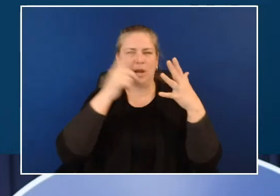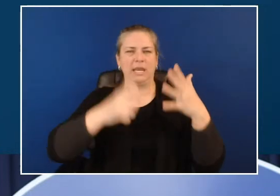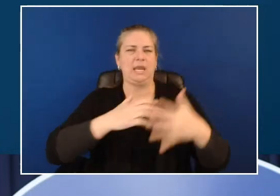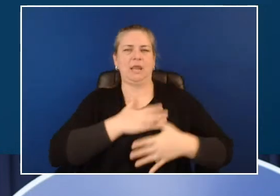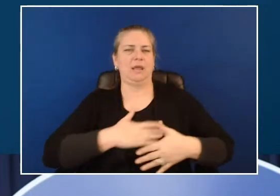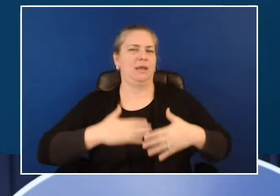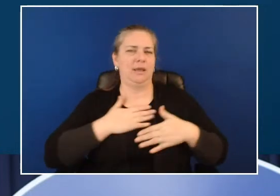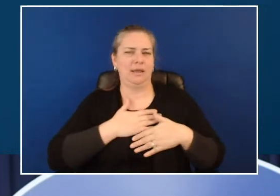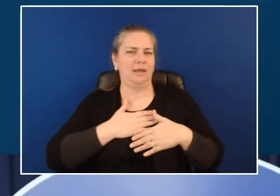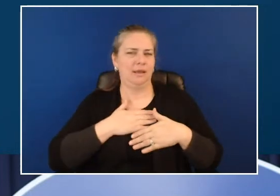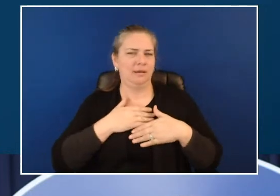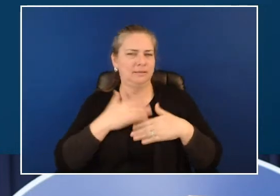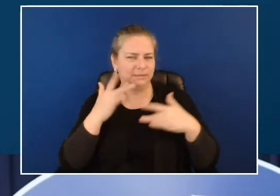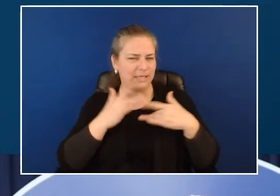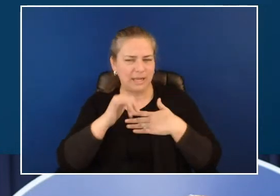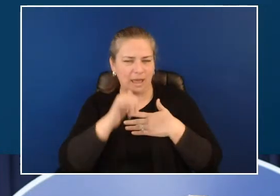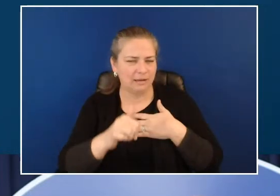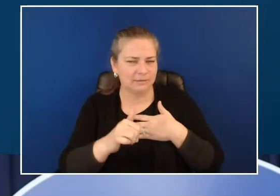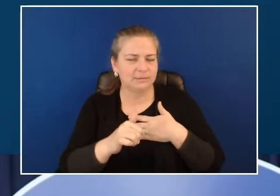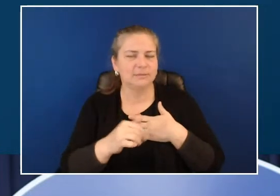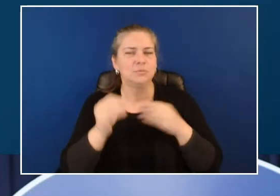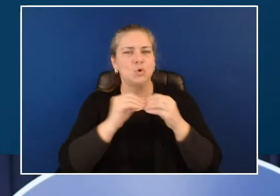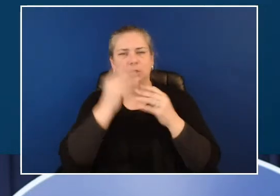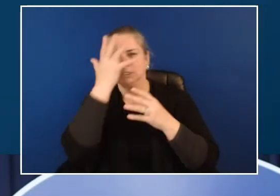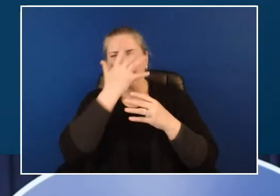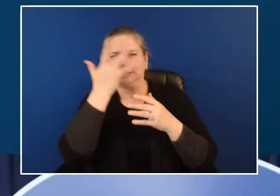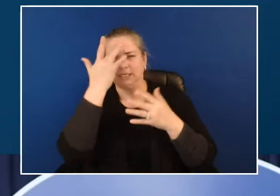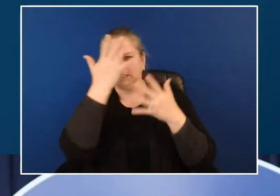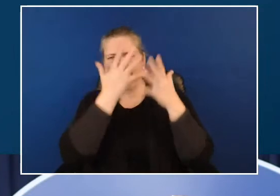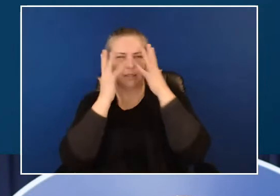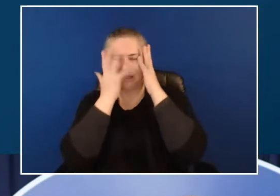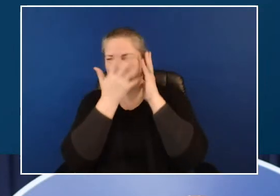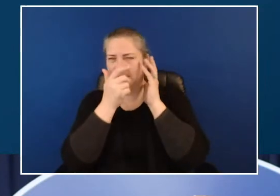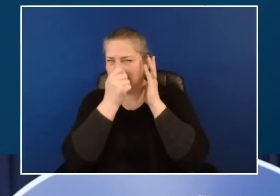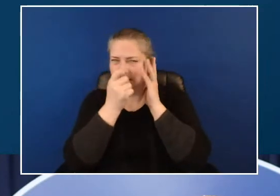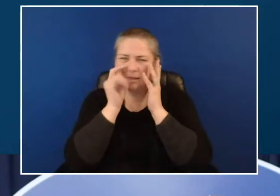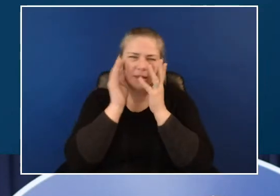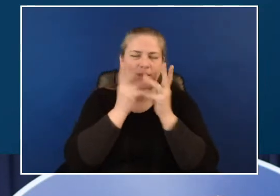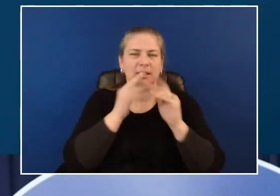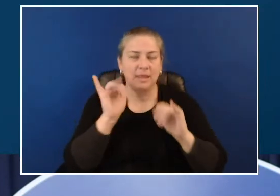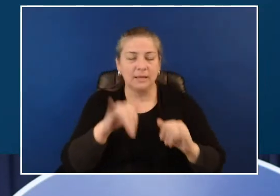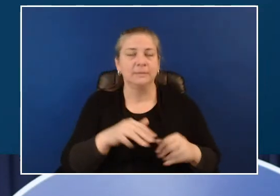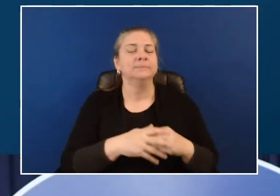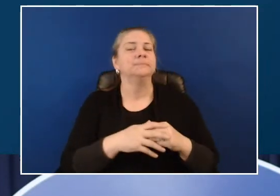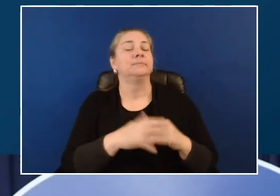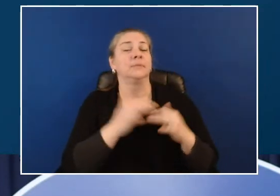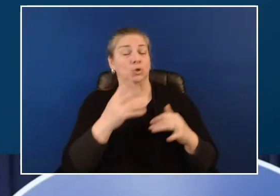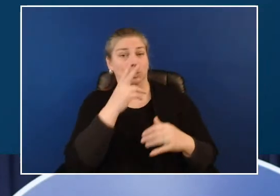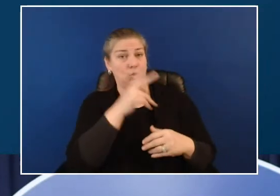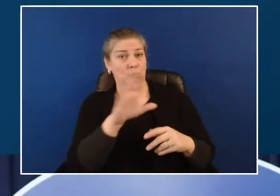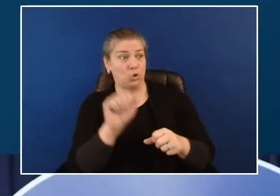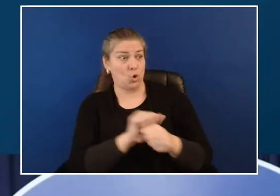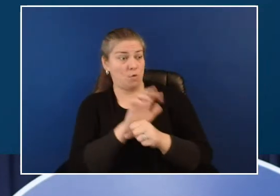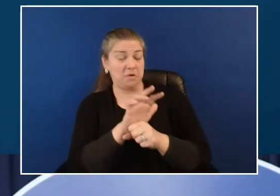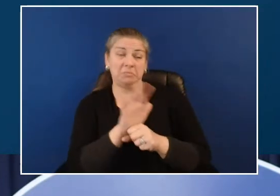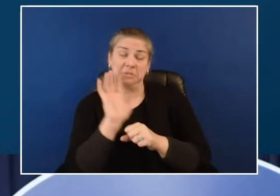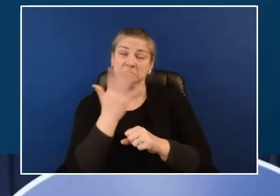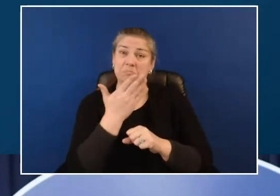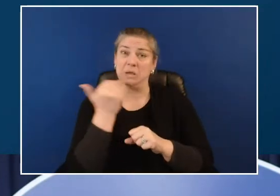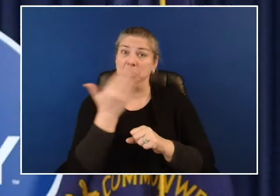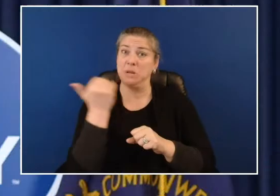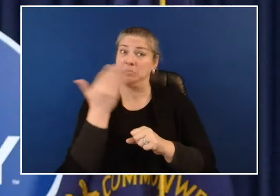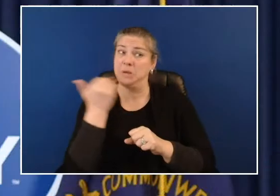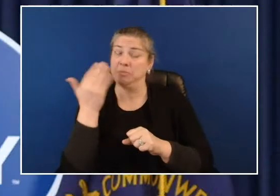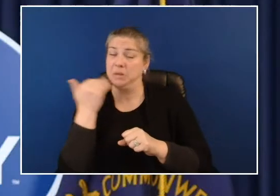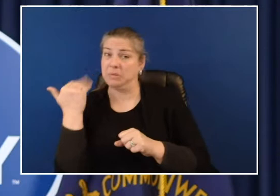So it is really good news where the trends are going in COVID. looking like we will be at a much better place,